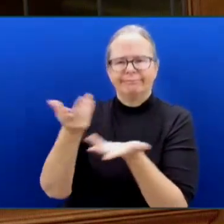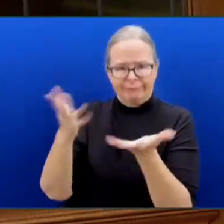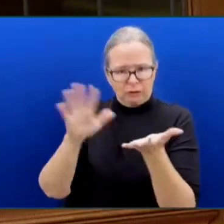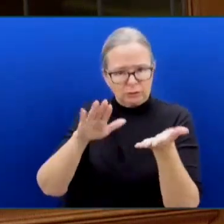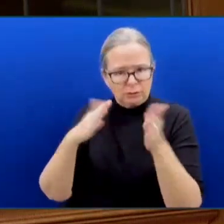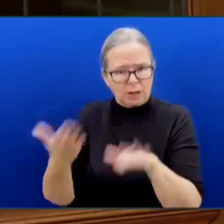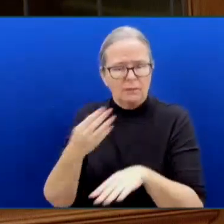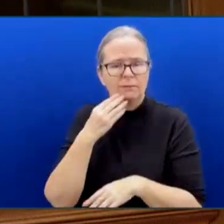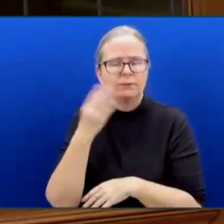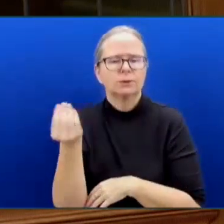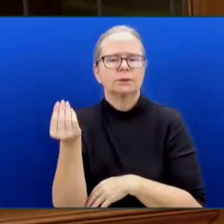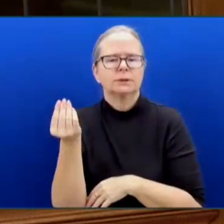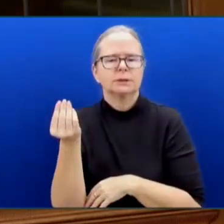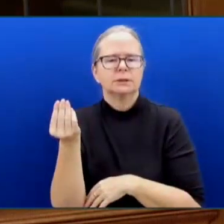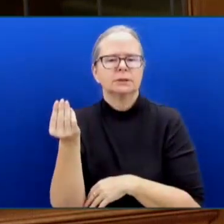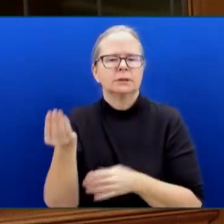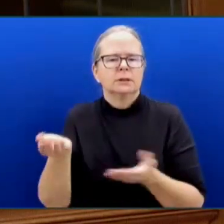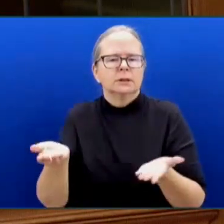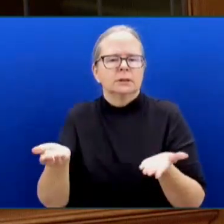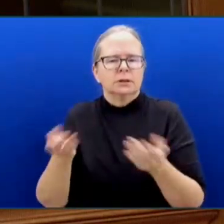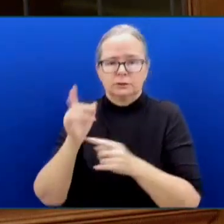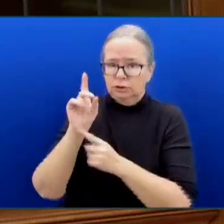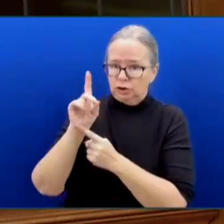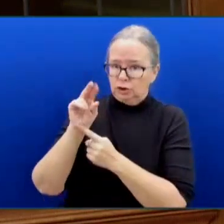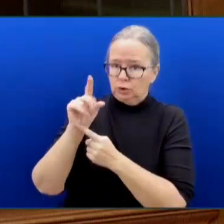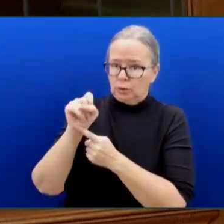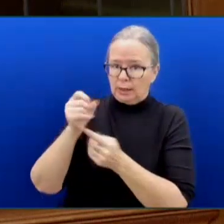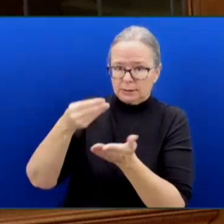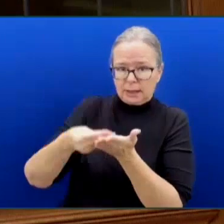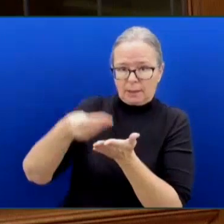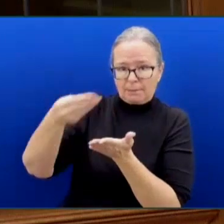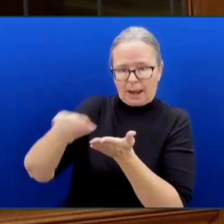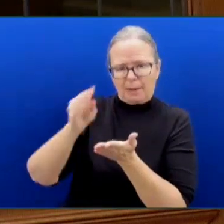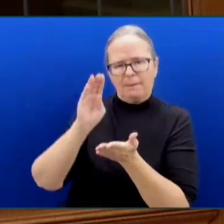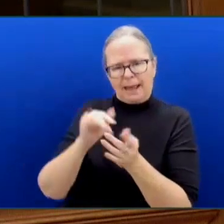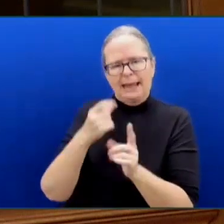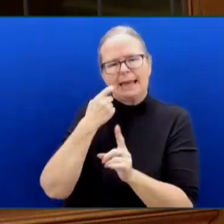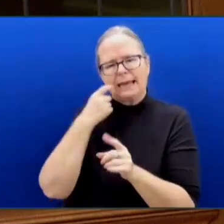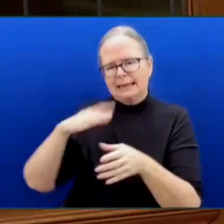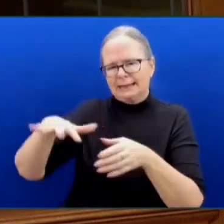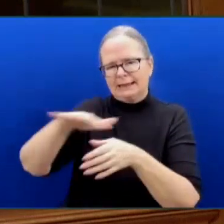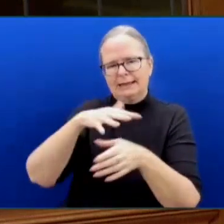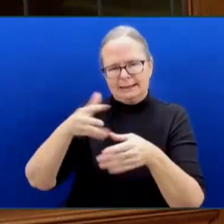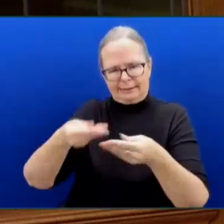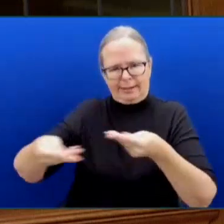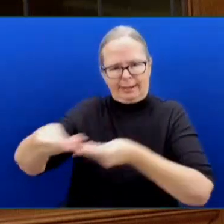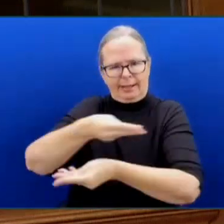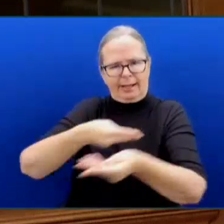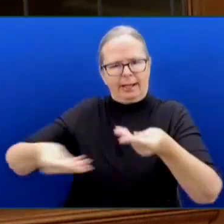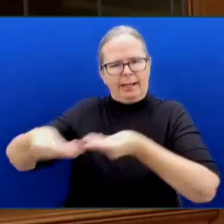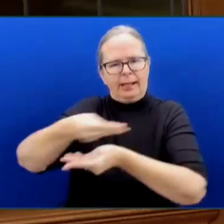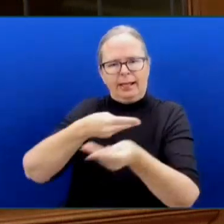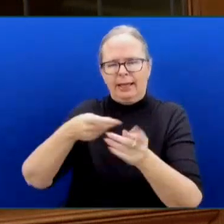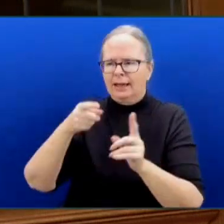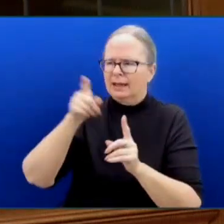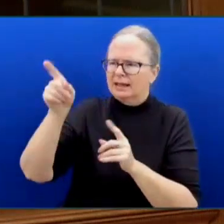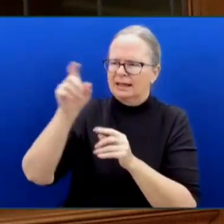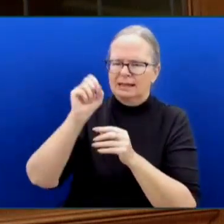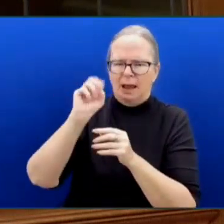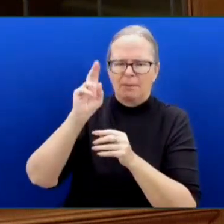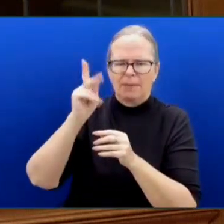bought for by addicts, by the NDP, all paid for with money taken from hard-working BC